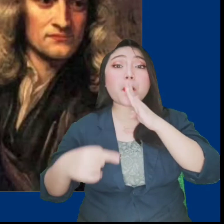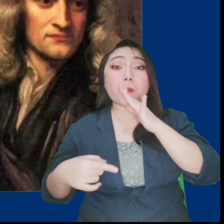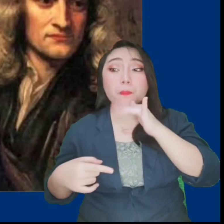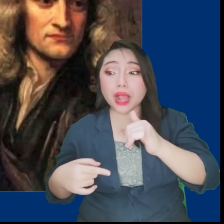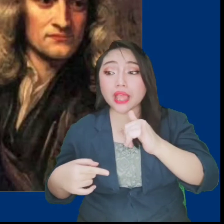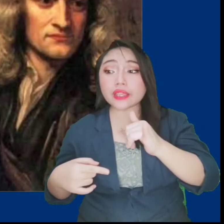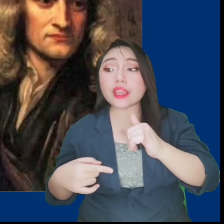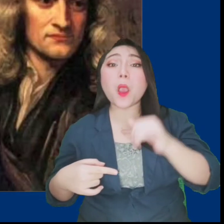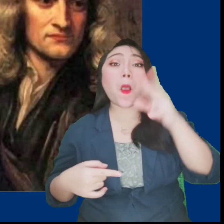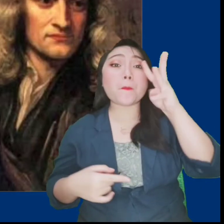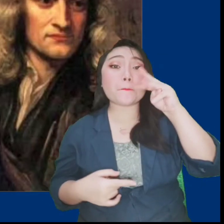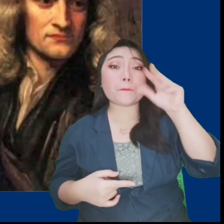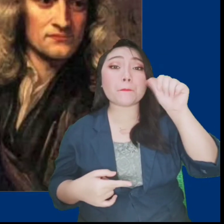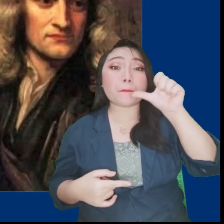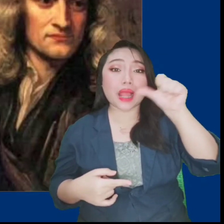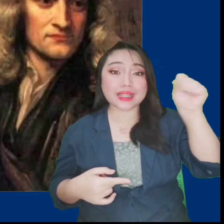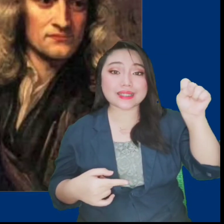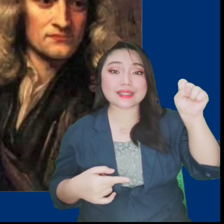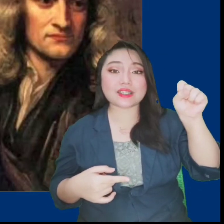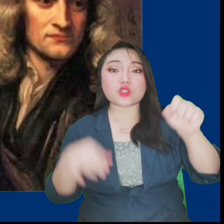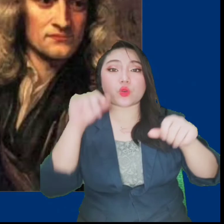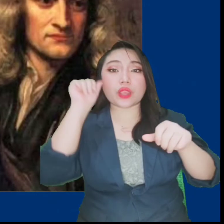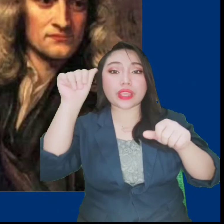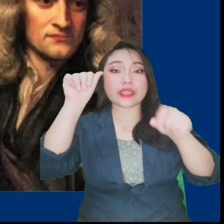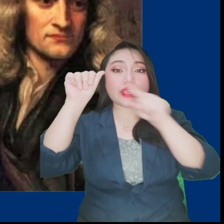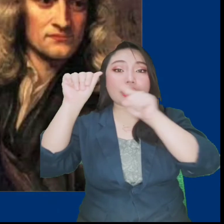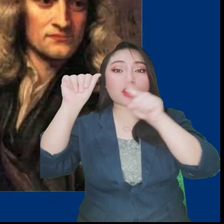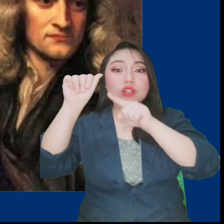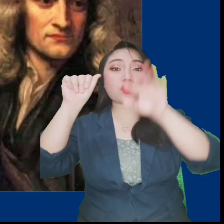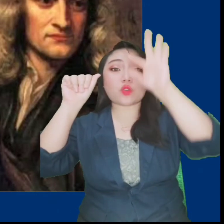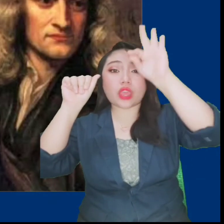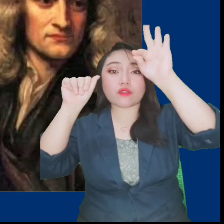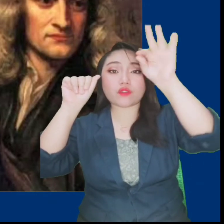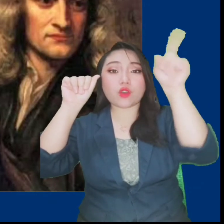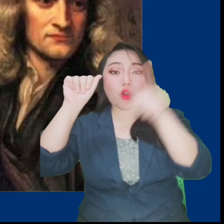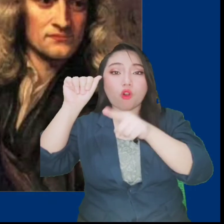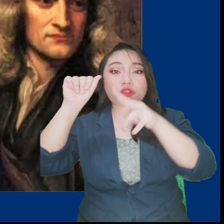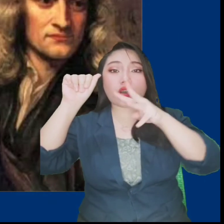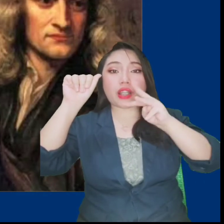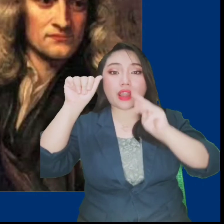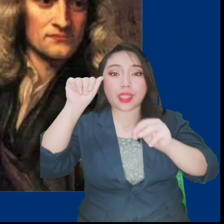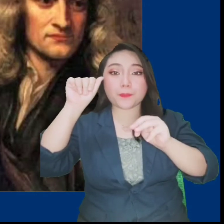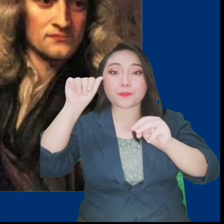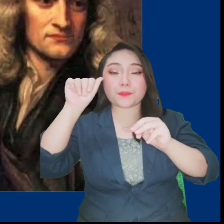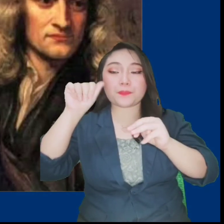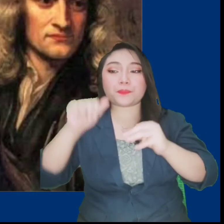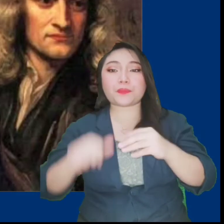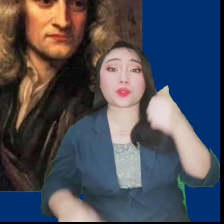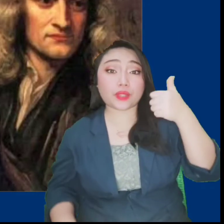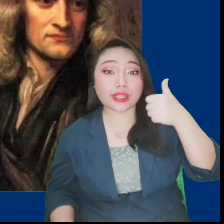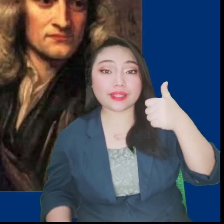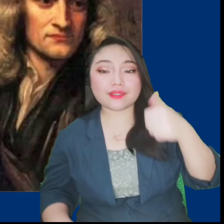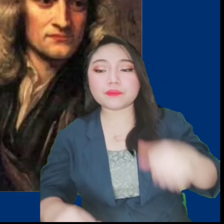divided by the mass. So A equals to F over M.